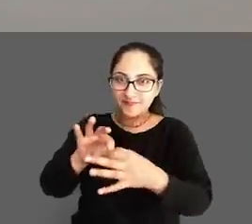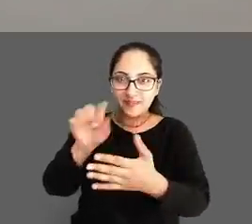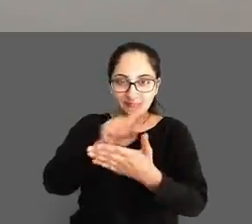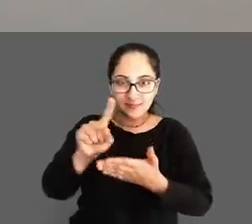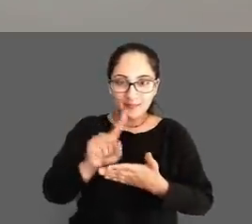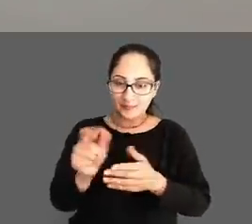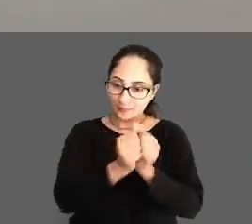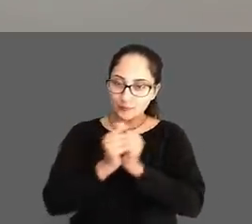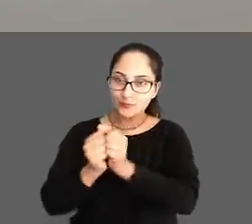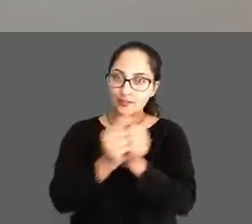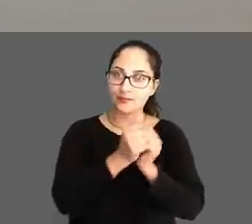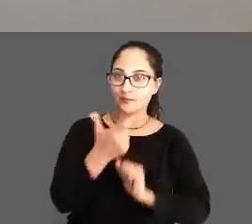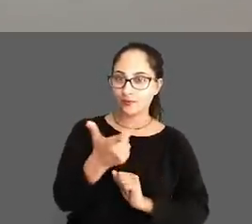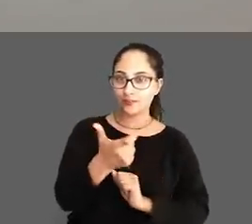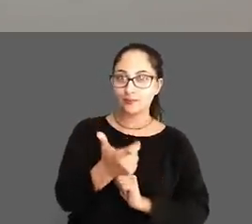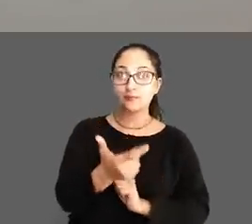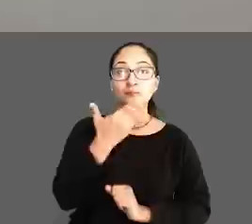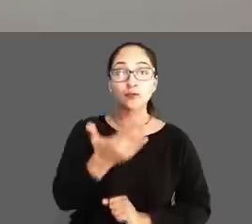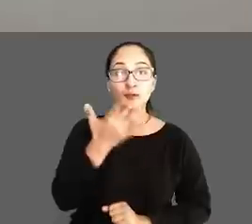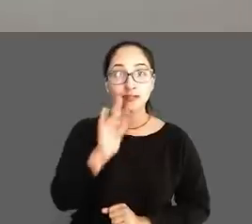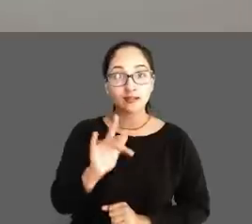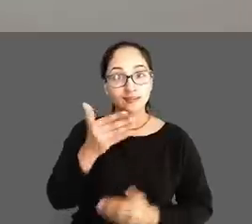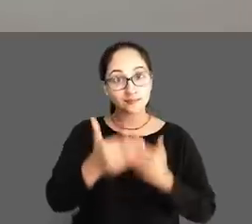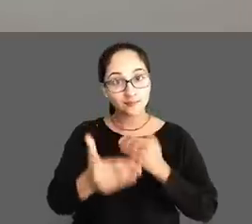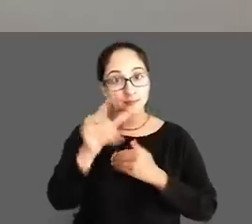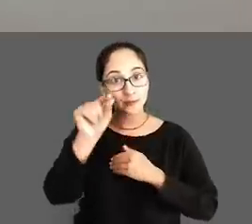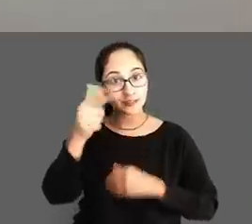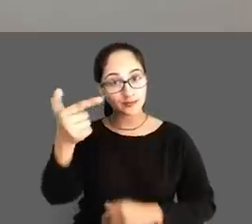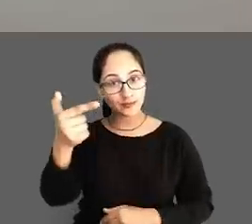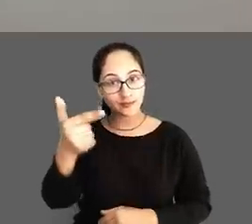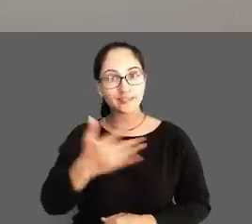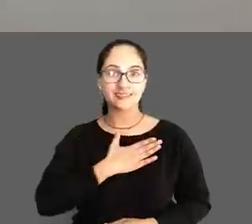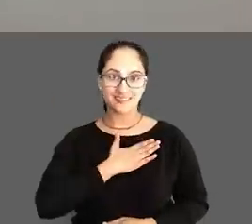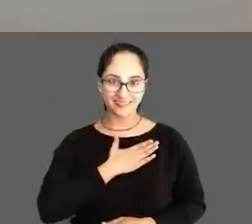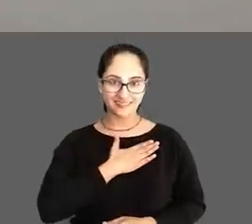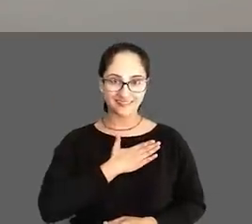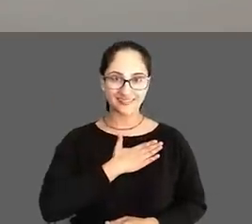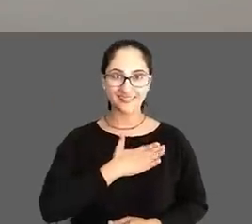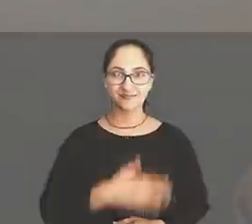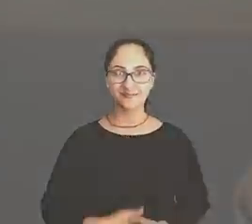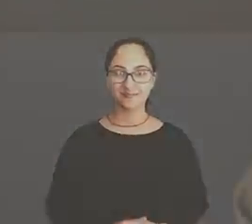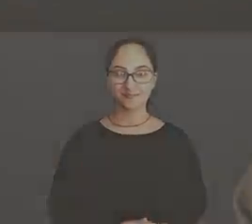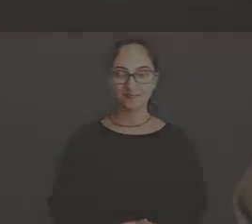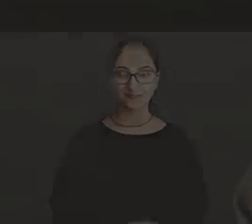each Friday. Wishing you all the best for 2021. Ya Ali Madad.